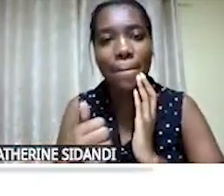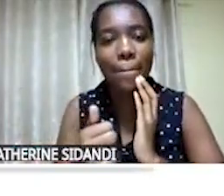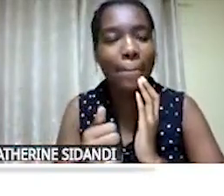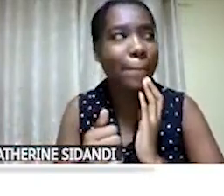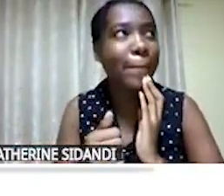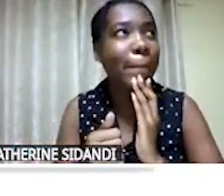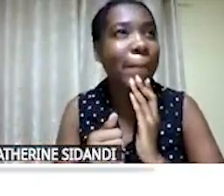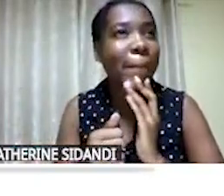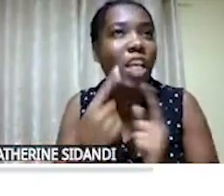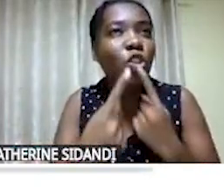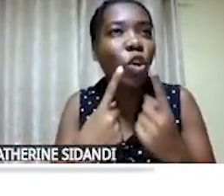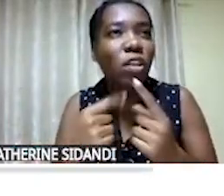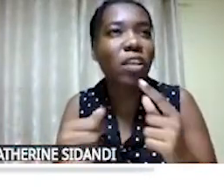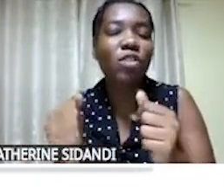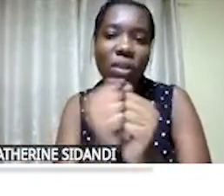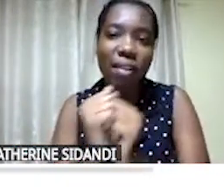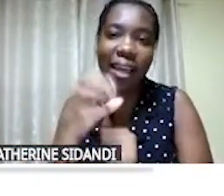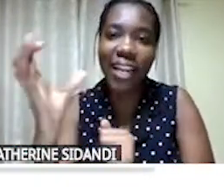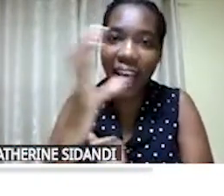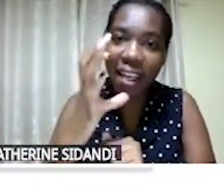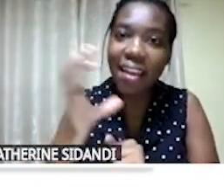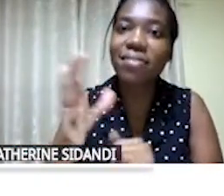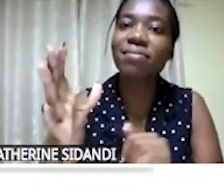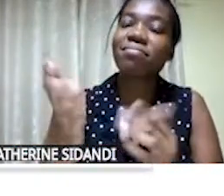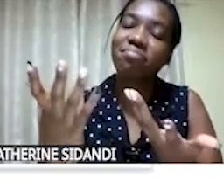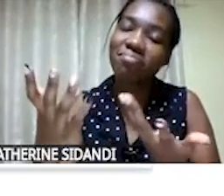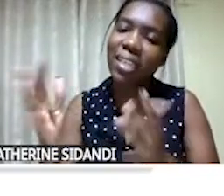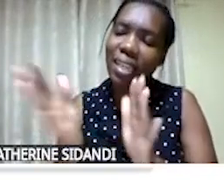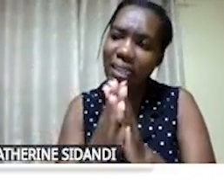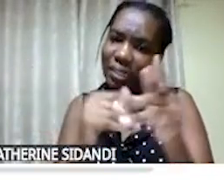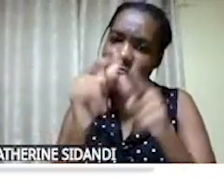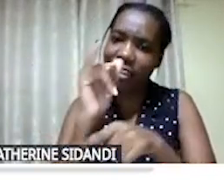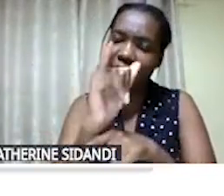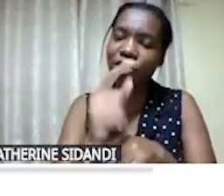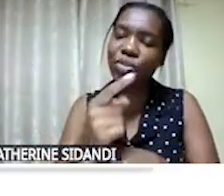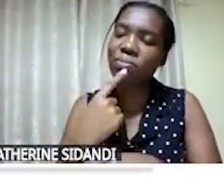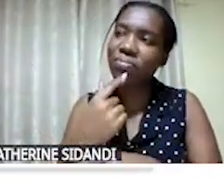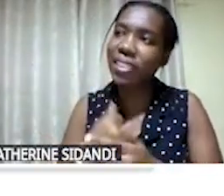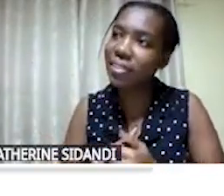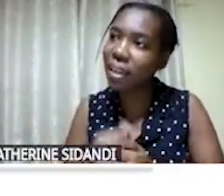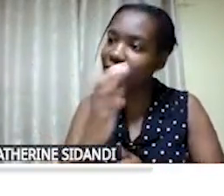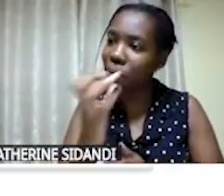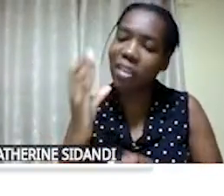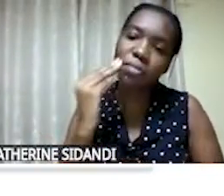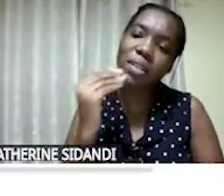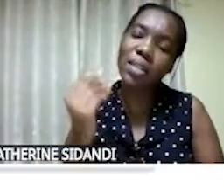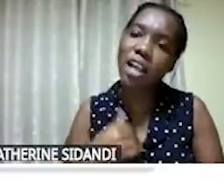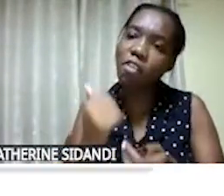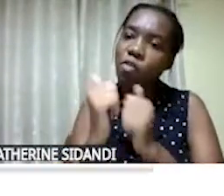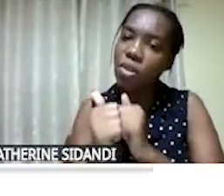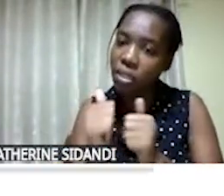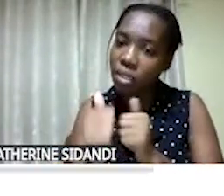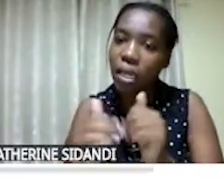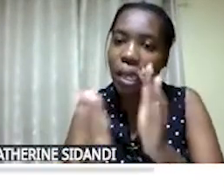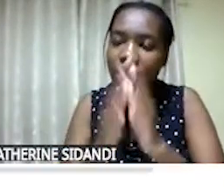just speaking to the client and the customer journey. What is this customer experience that we are talking about? In fact, go ahead